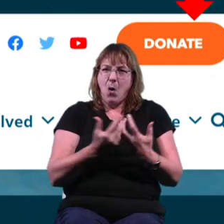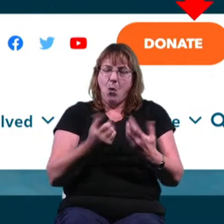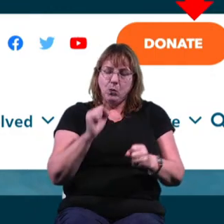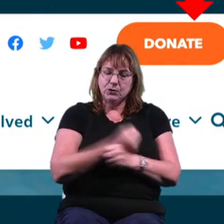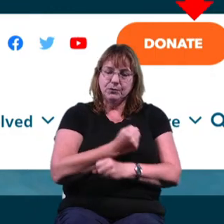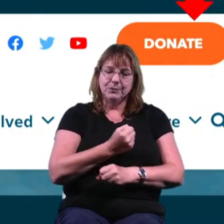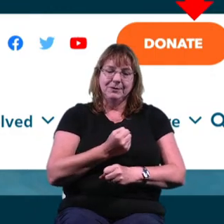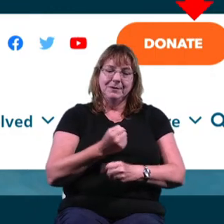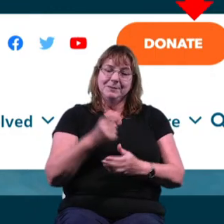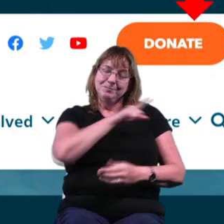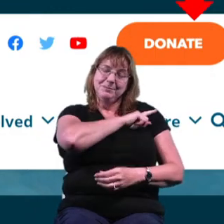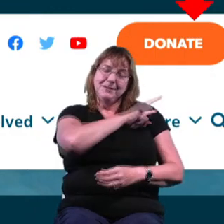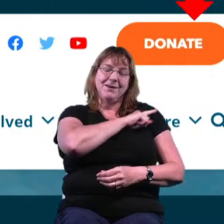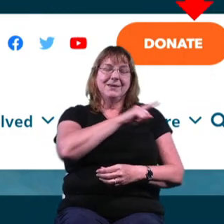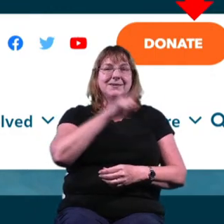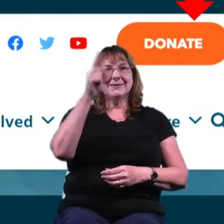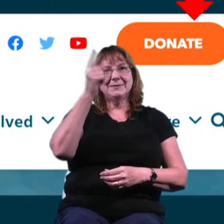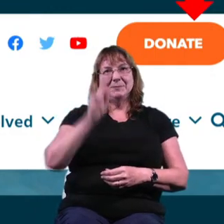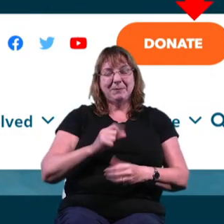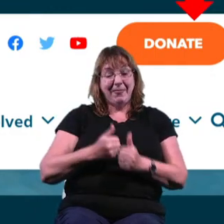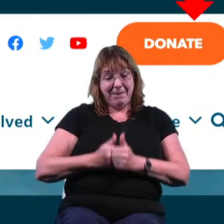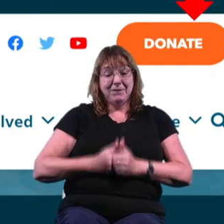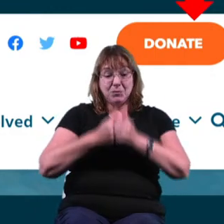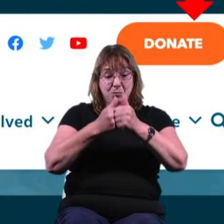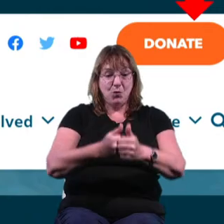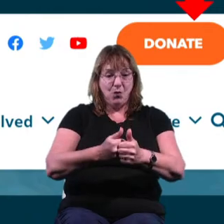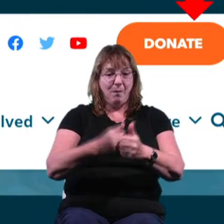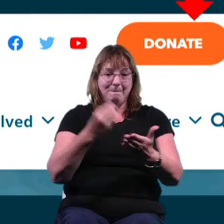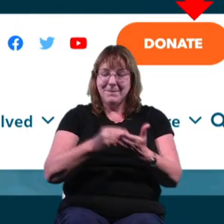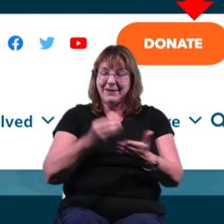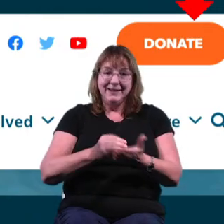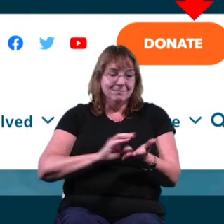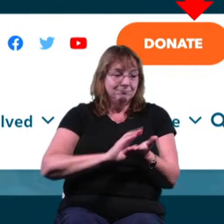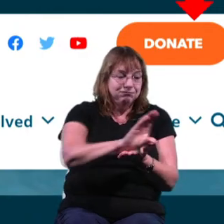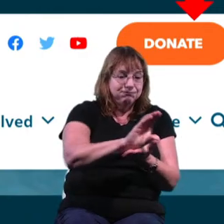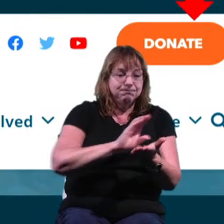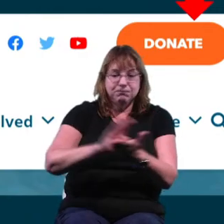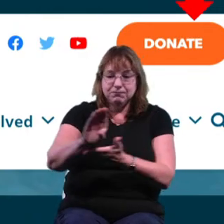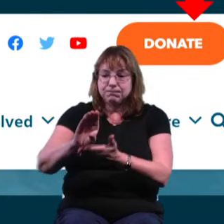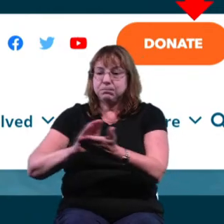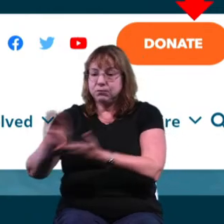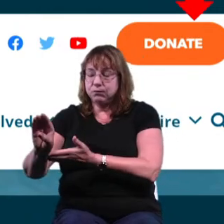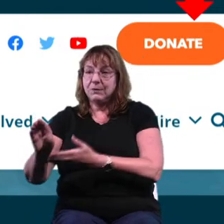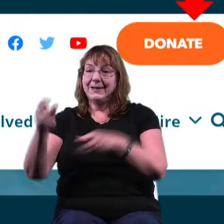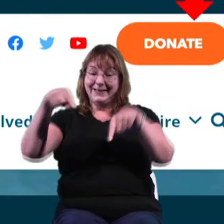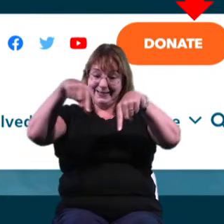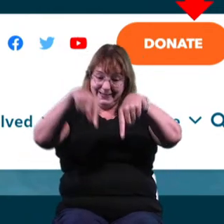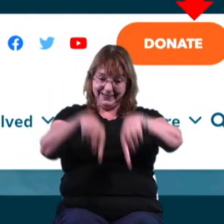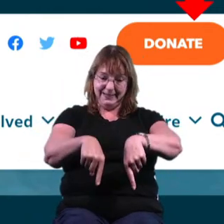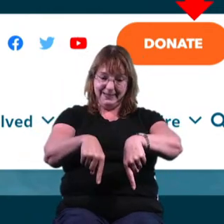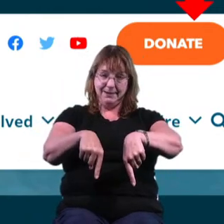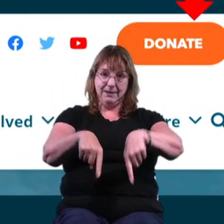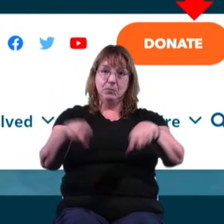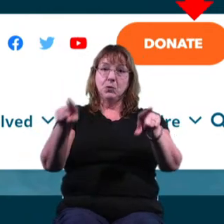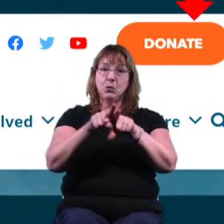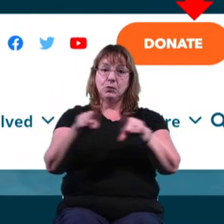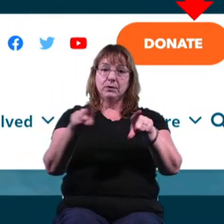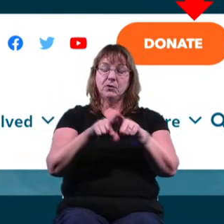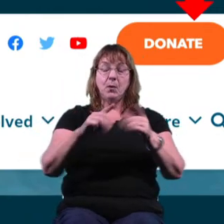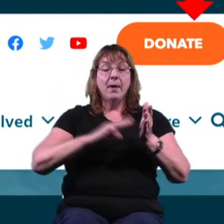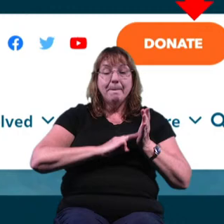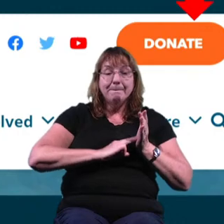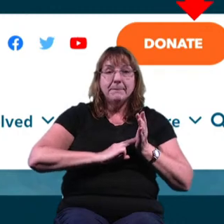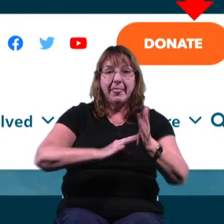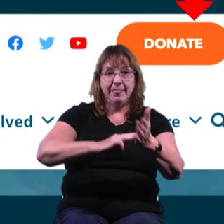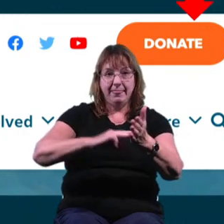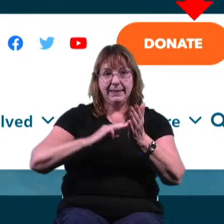the amazing generosity from our supporters who give while we're at the convention, but also who give monthly throughout the